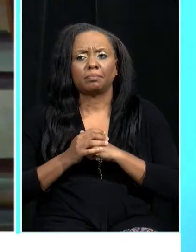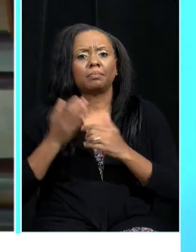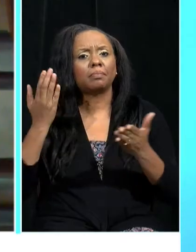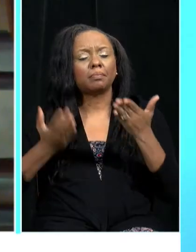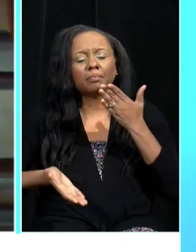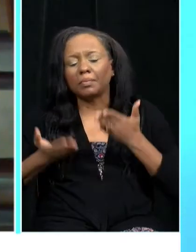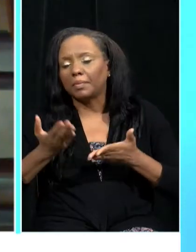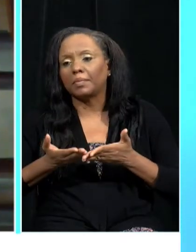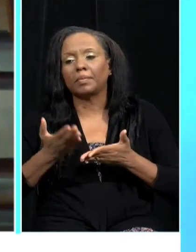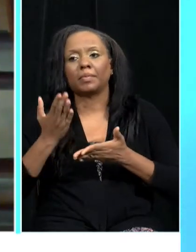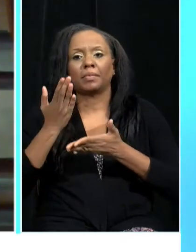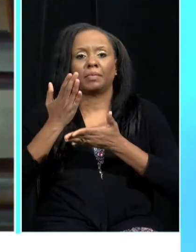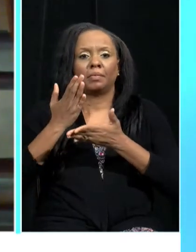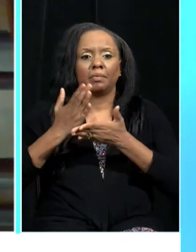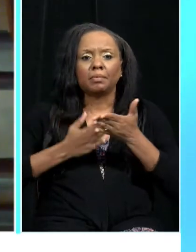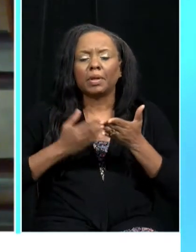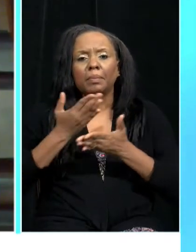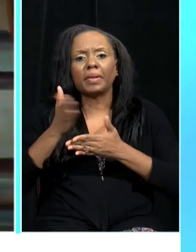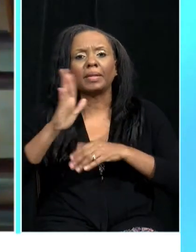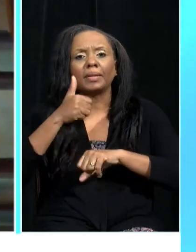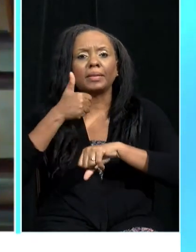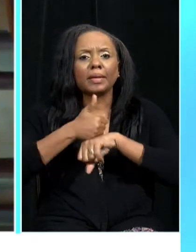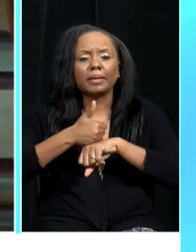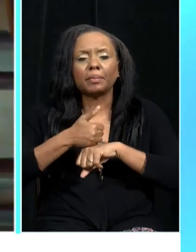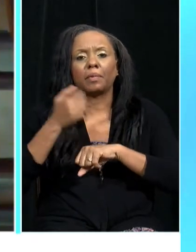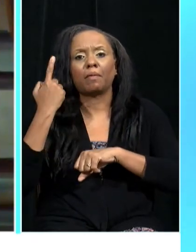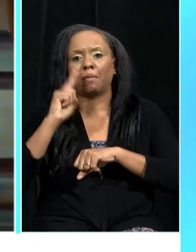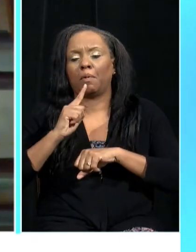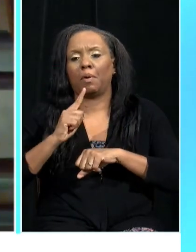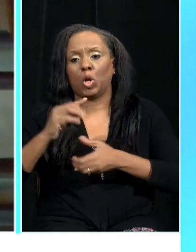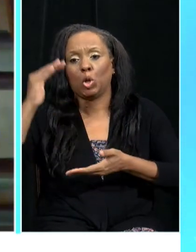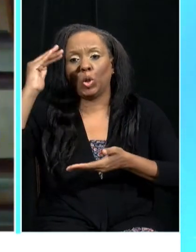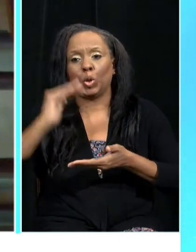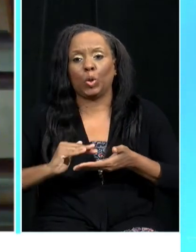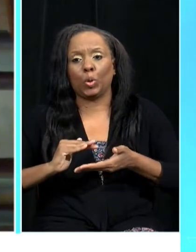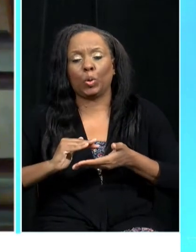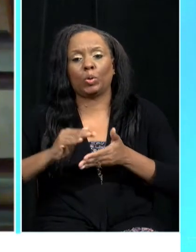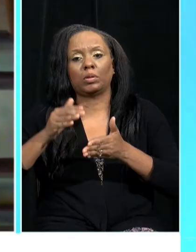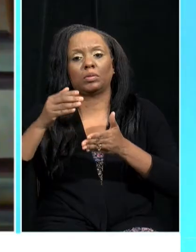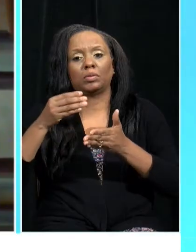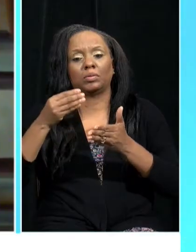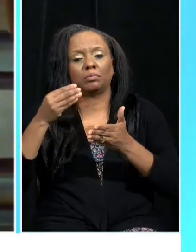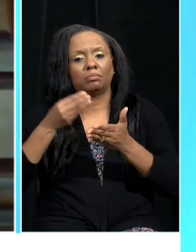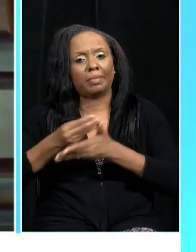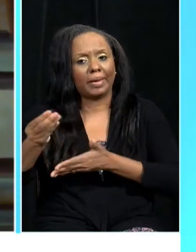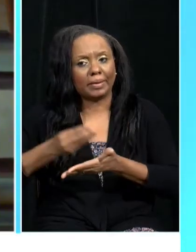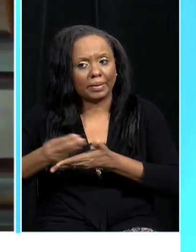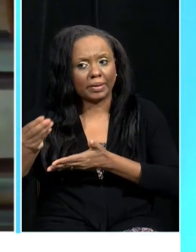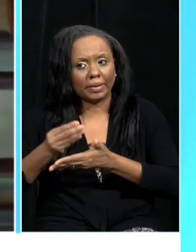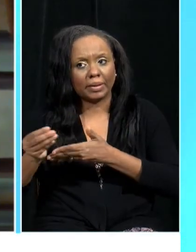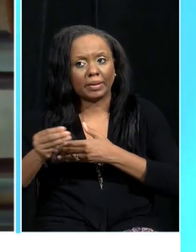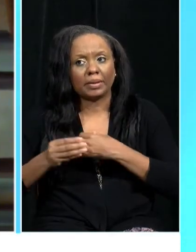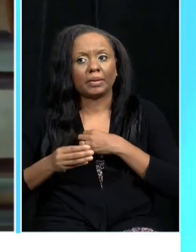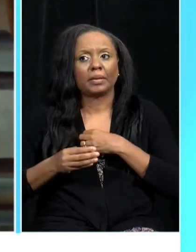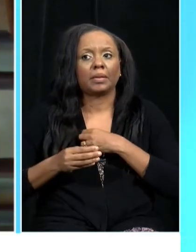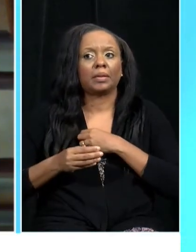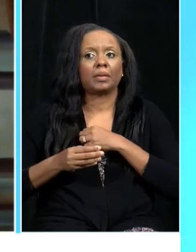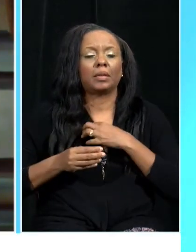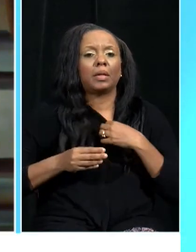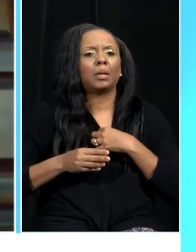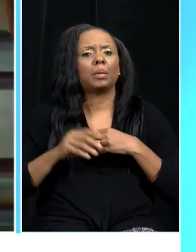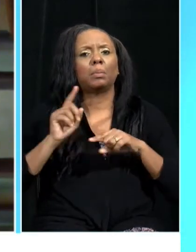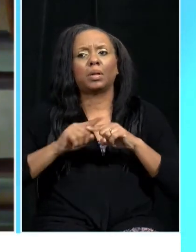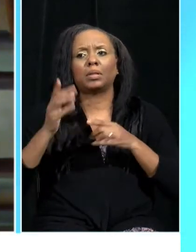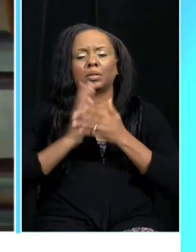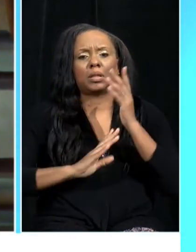some corrective measures, but when we start using the fair word, that in What's itself